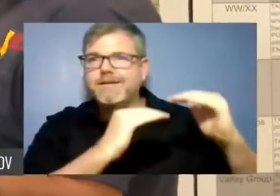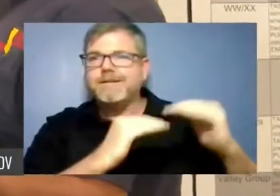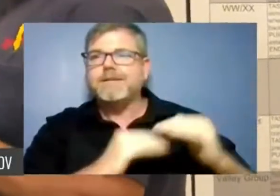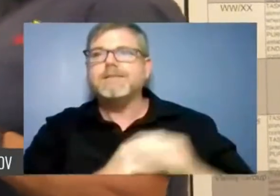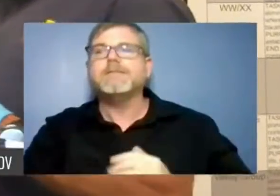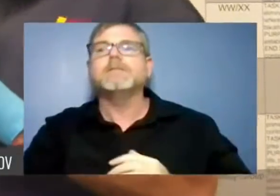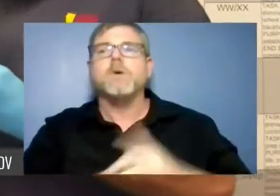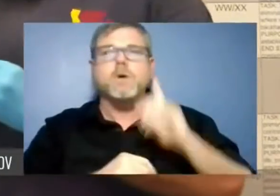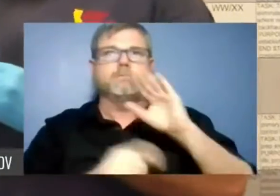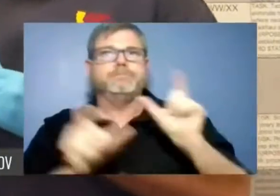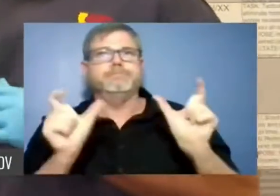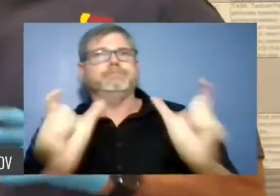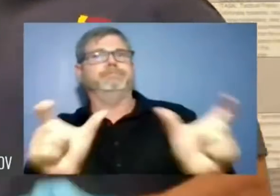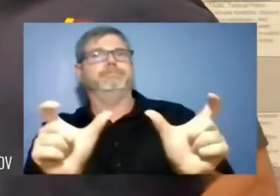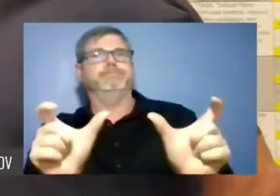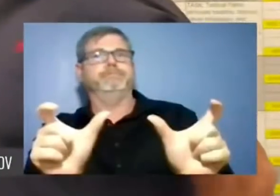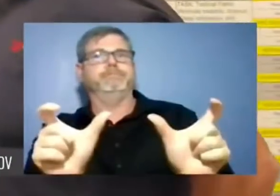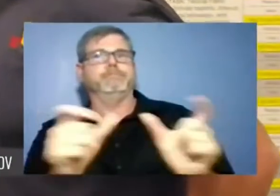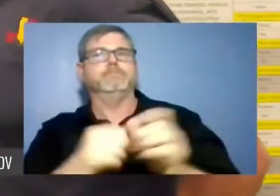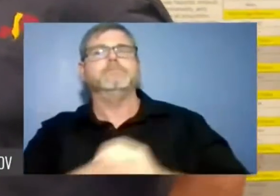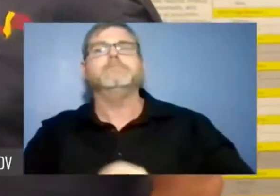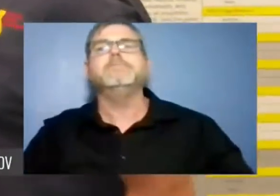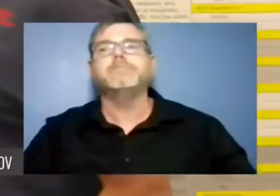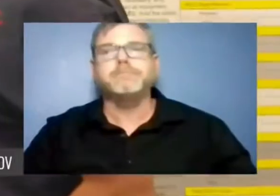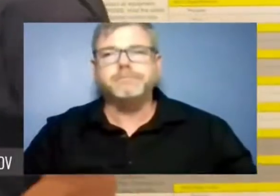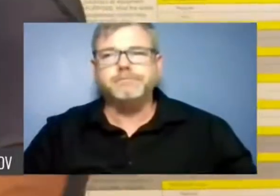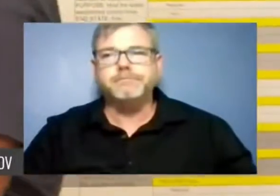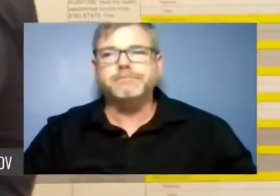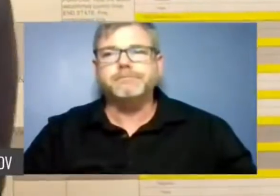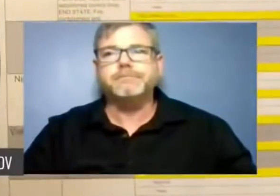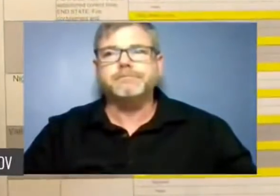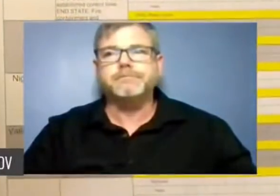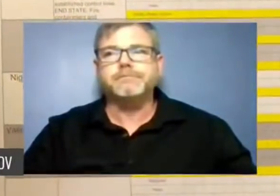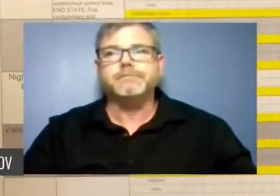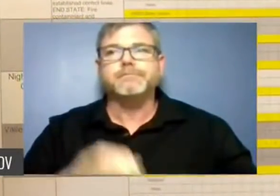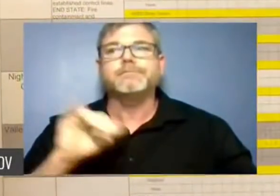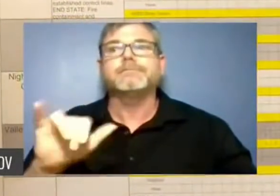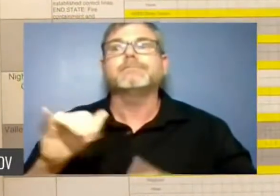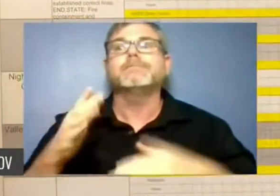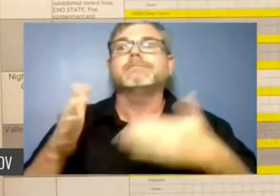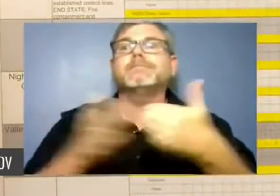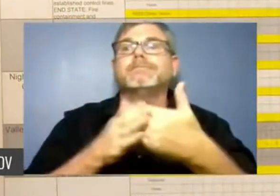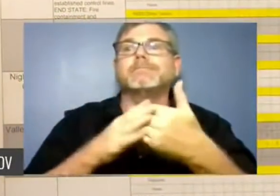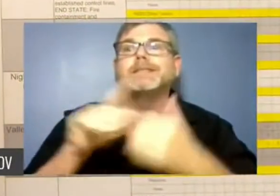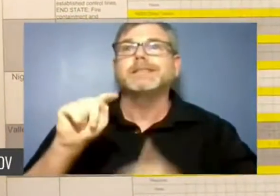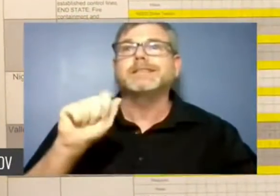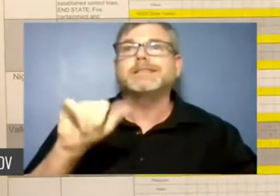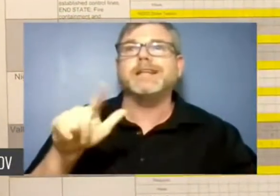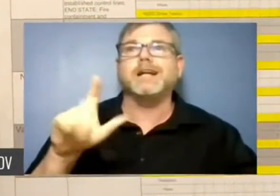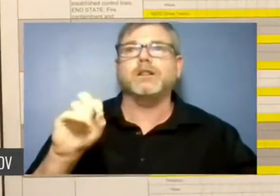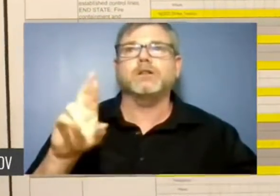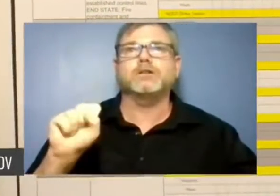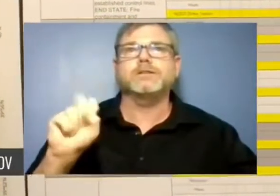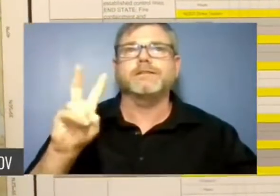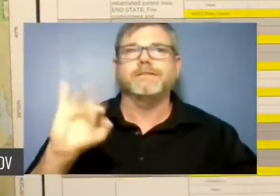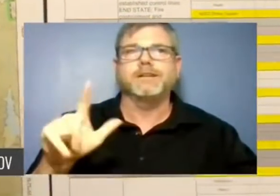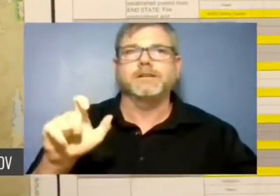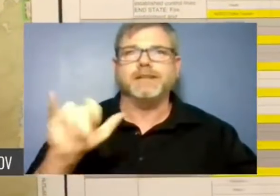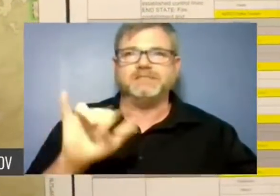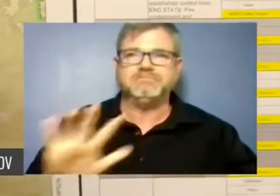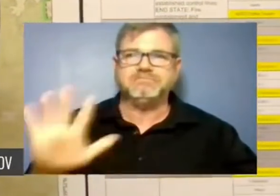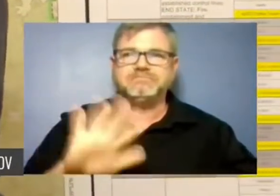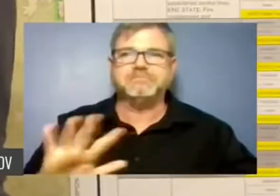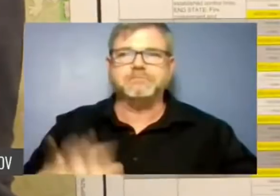Taylorsville. Early this morning, we had, after the northeast wind event that put the column kind of bent over